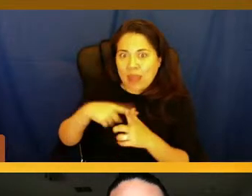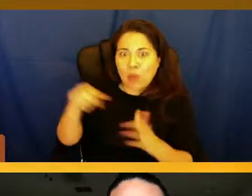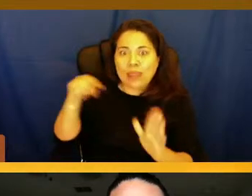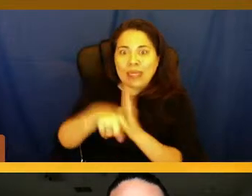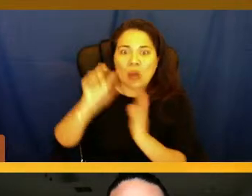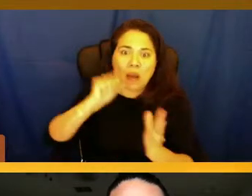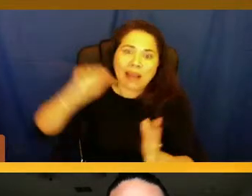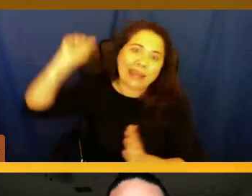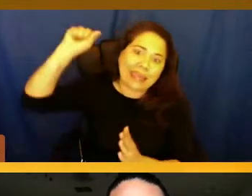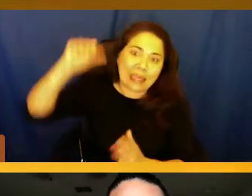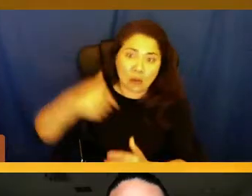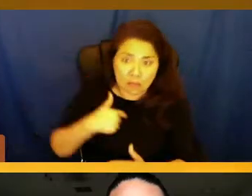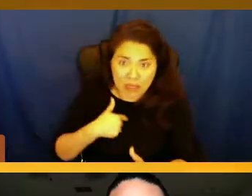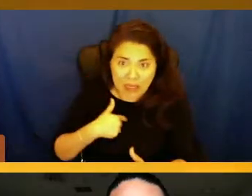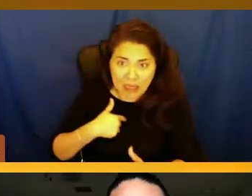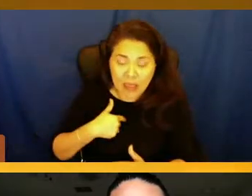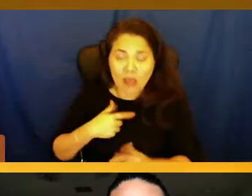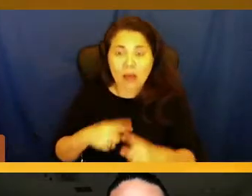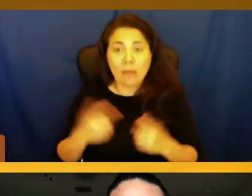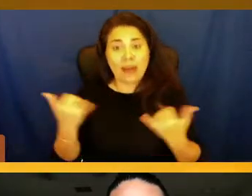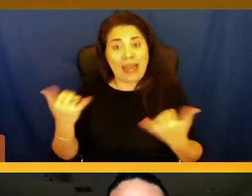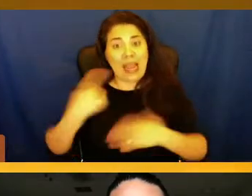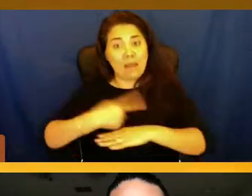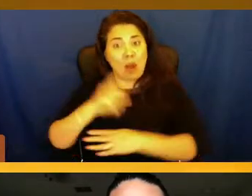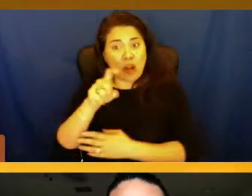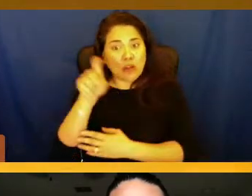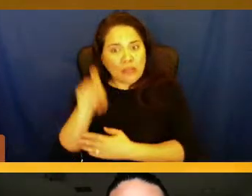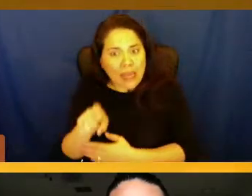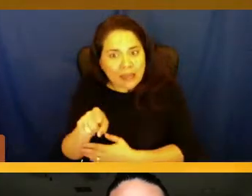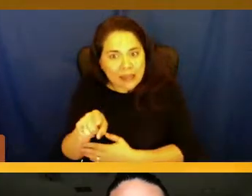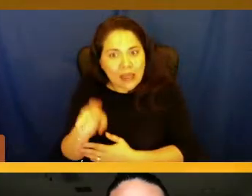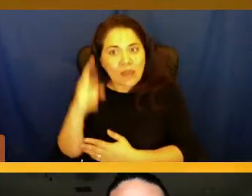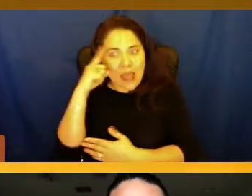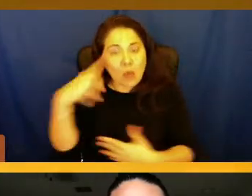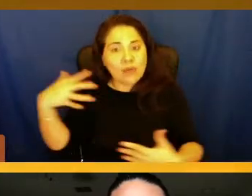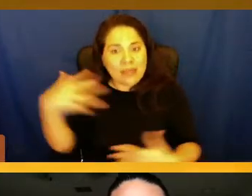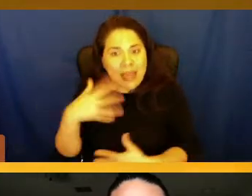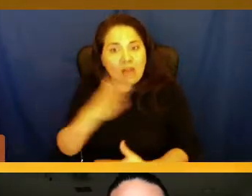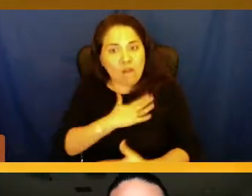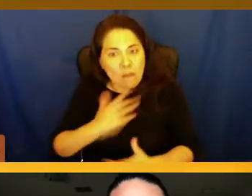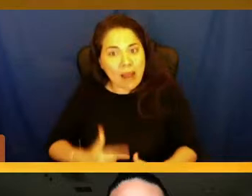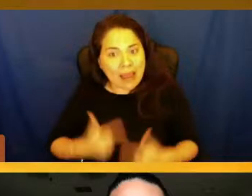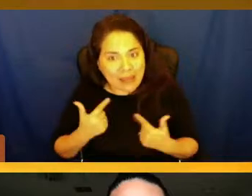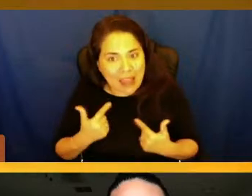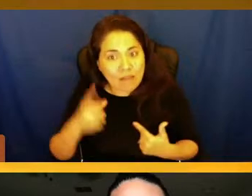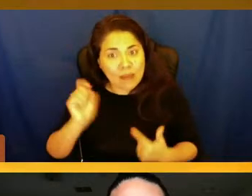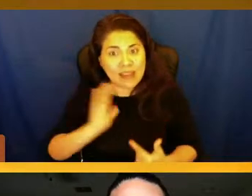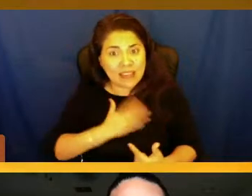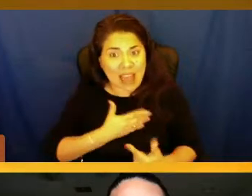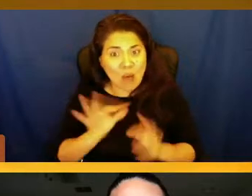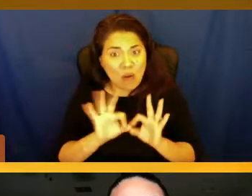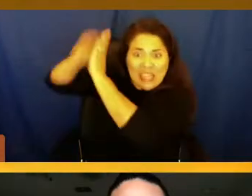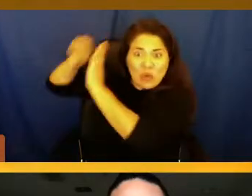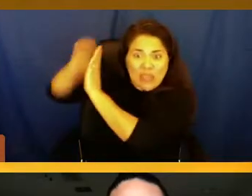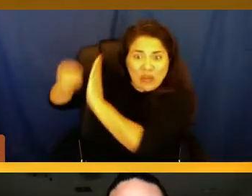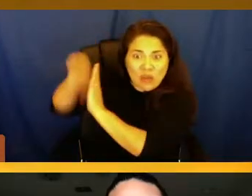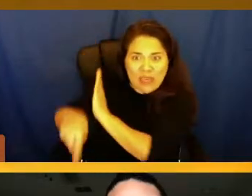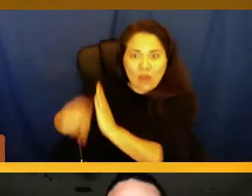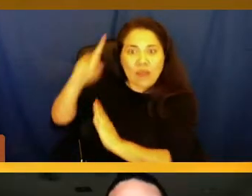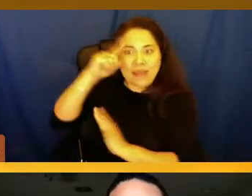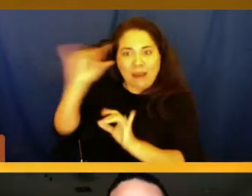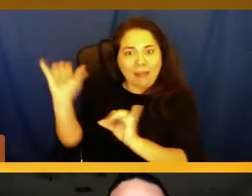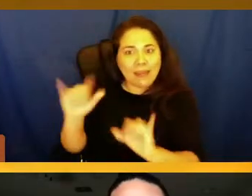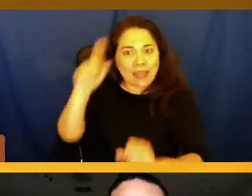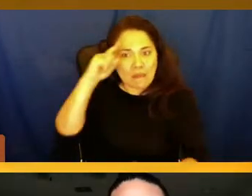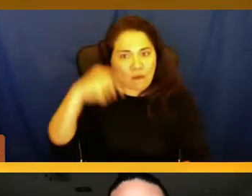In modern Texas, they were afraid that I would be lynched, just like our family and friends who fled into Texas.